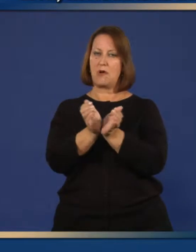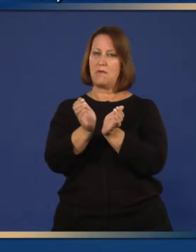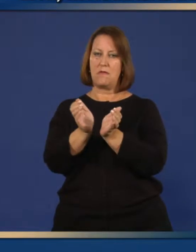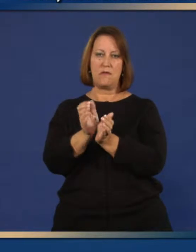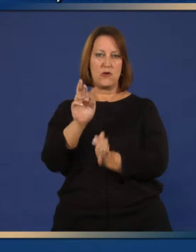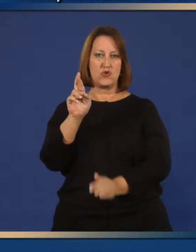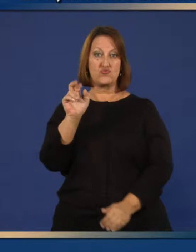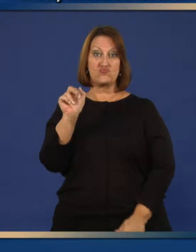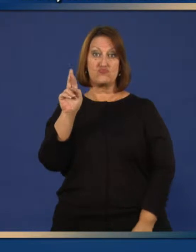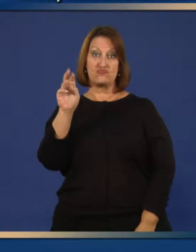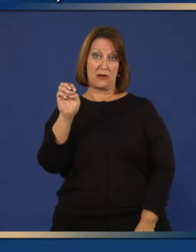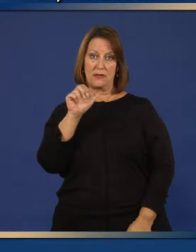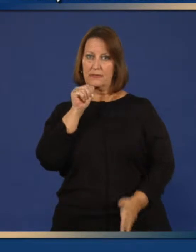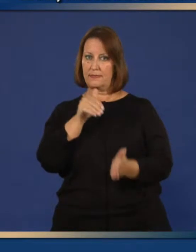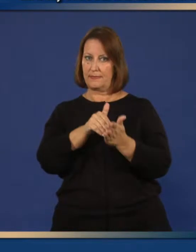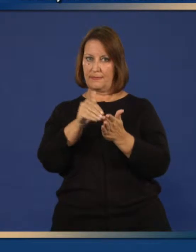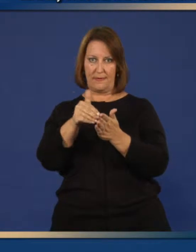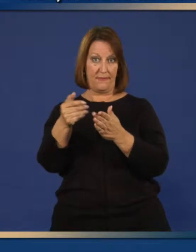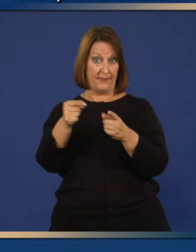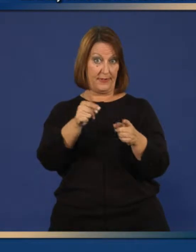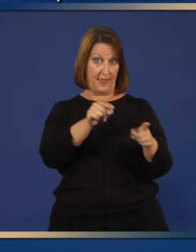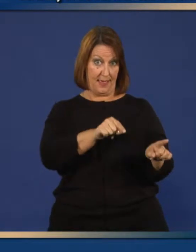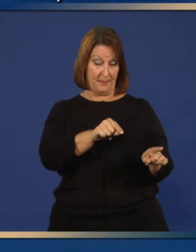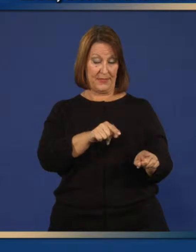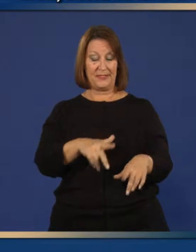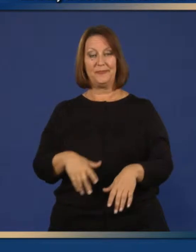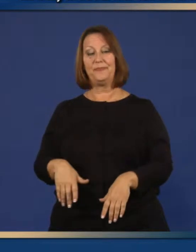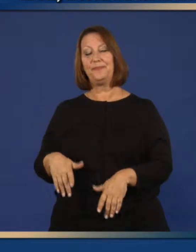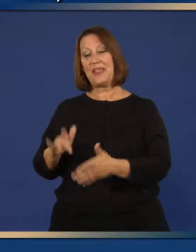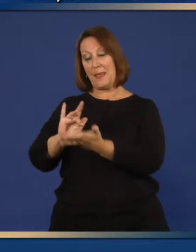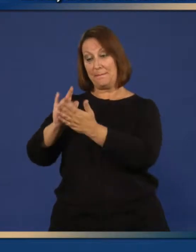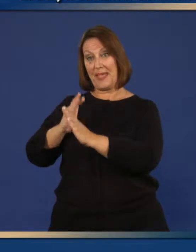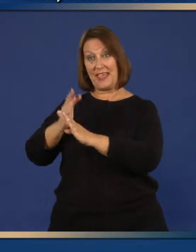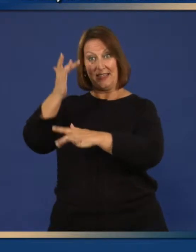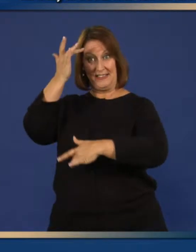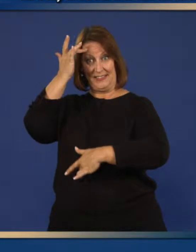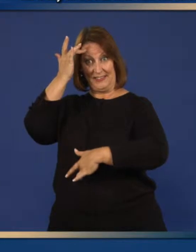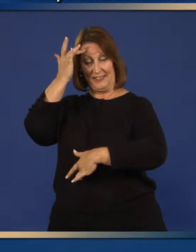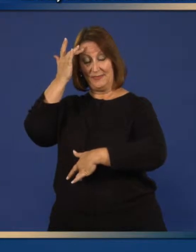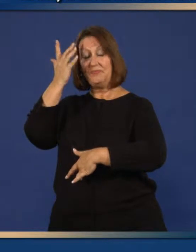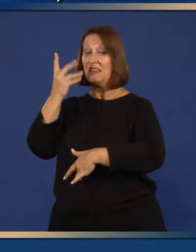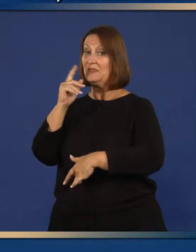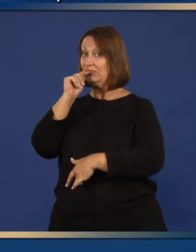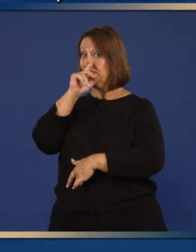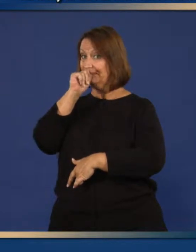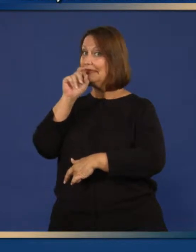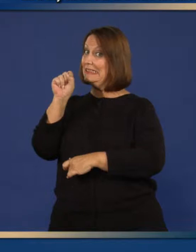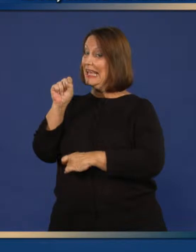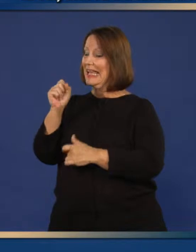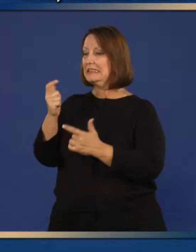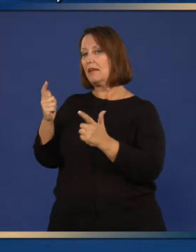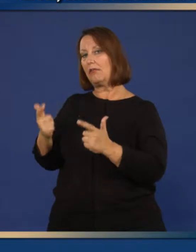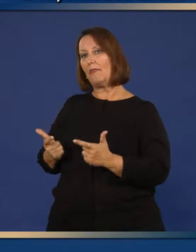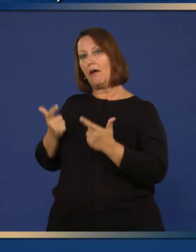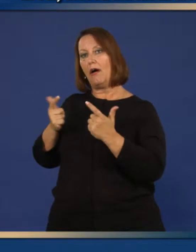Live influenza vaccine viruses very rarely spread from person to person.